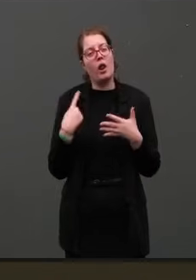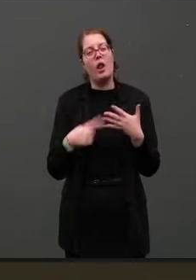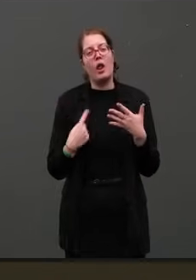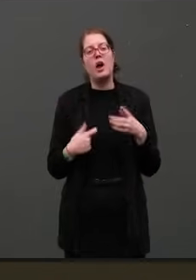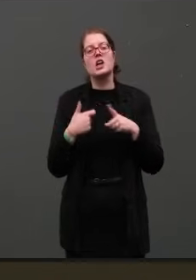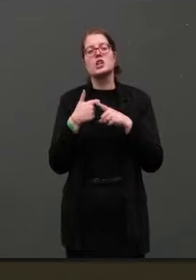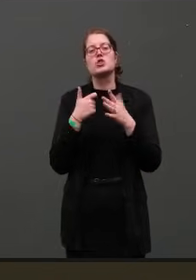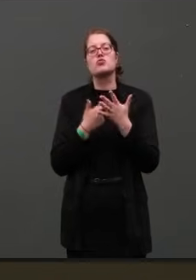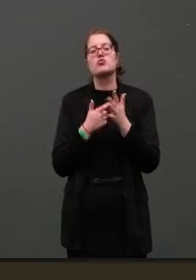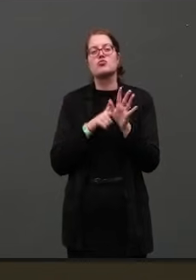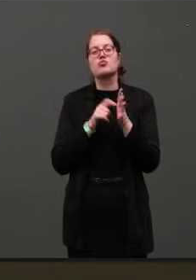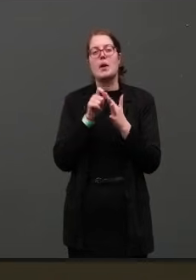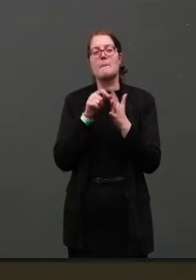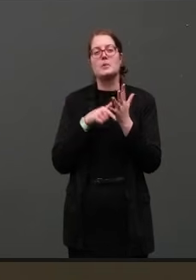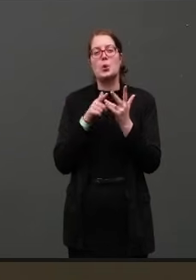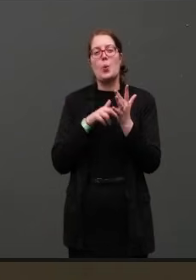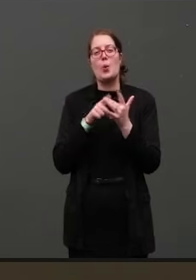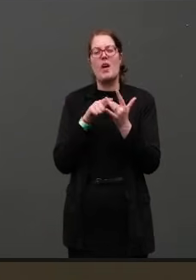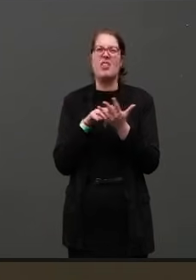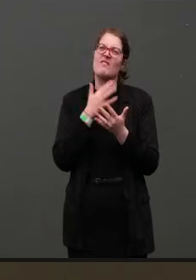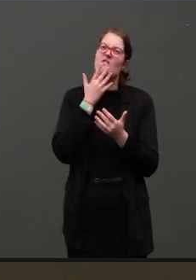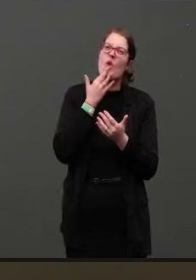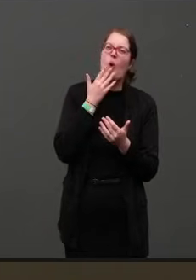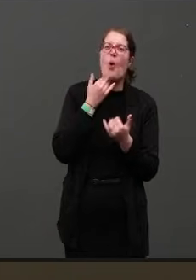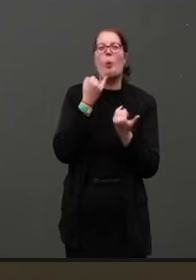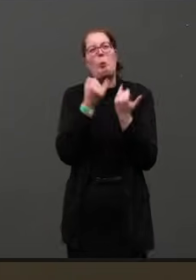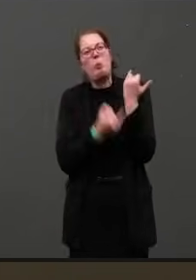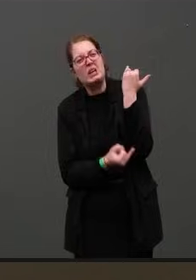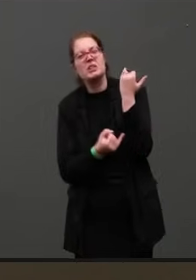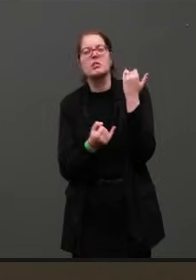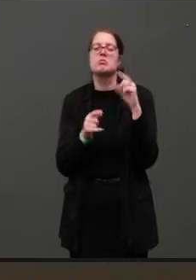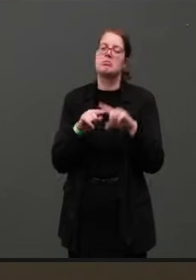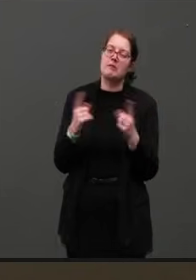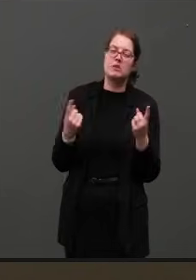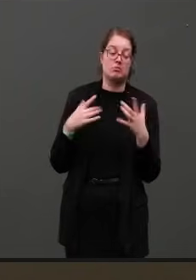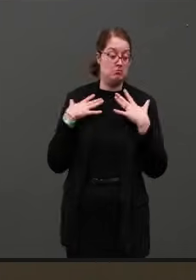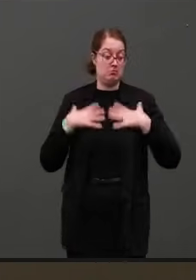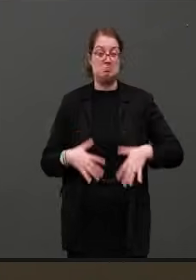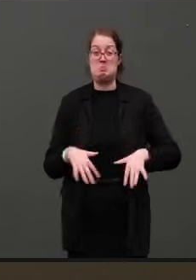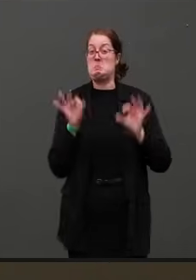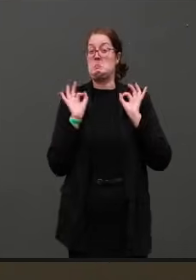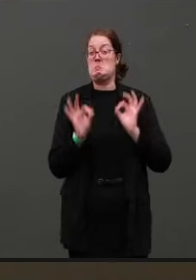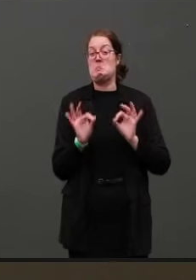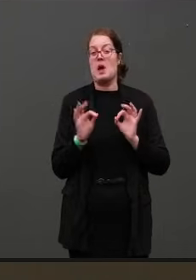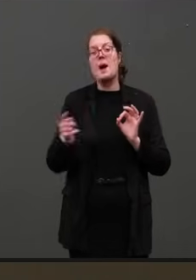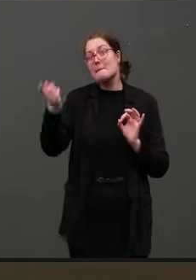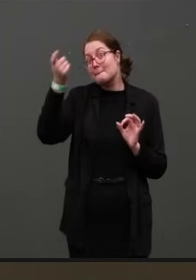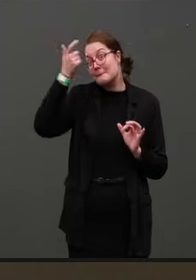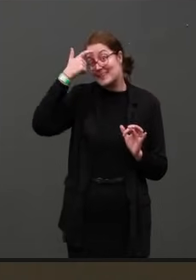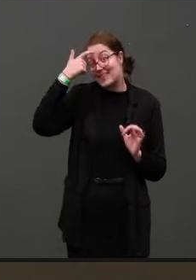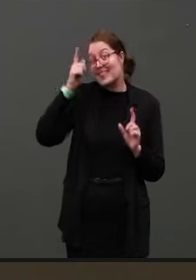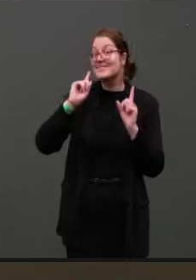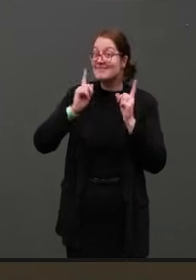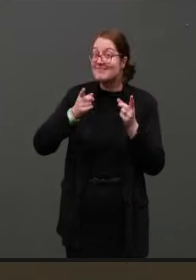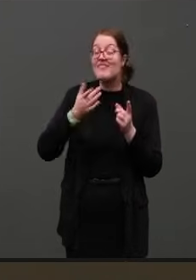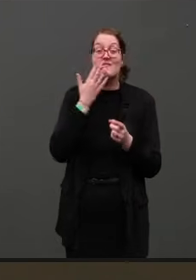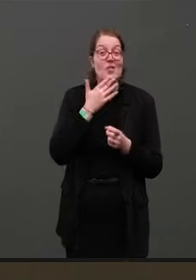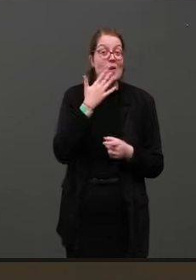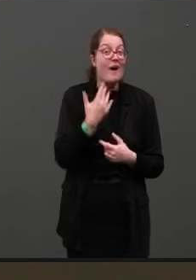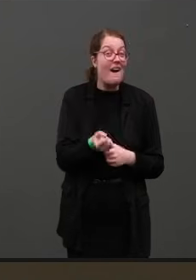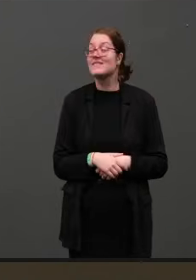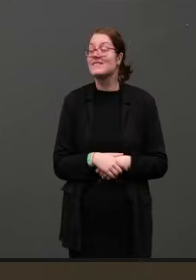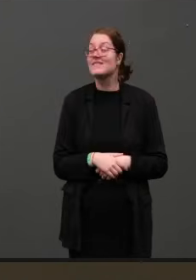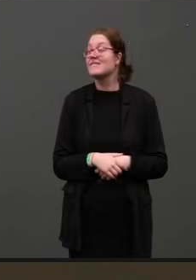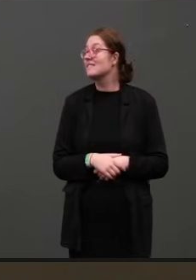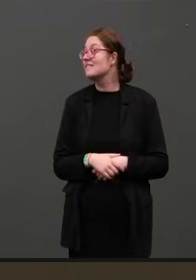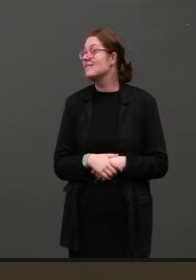that's a weakness, and, you know, there is a difference. So physically, he's flawless, but mentally, he's flawed. Sure, he's smart,